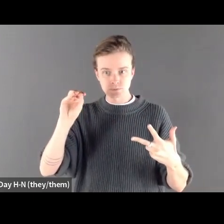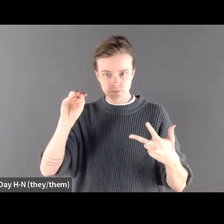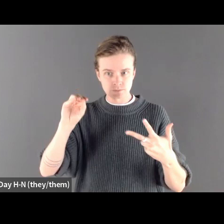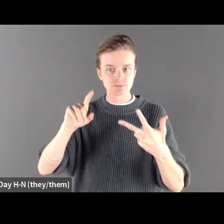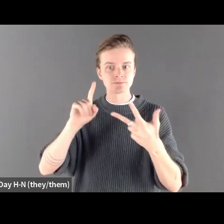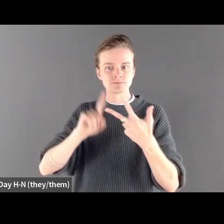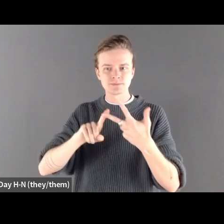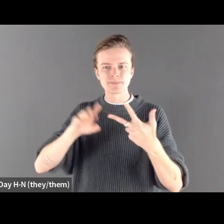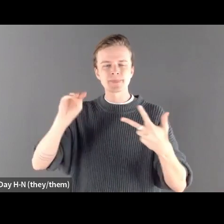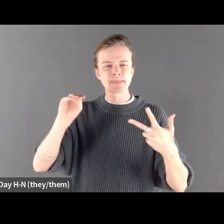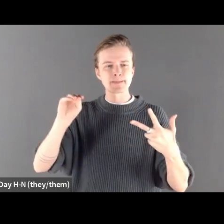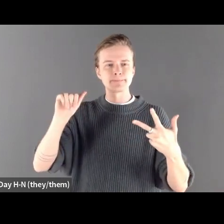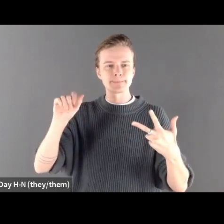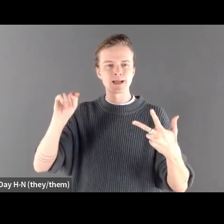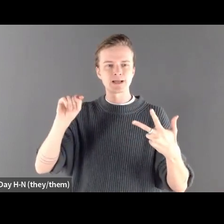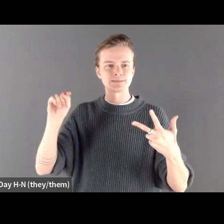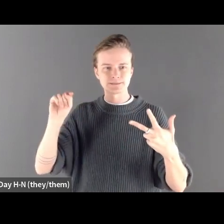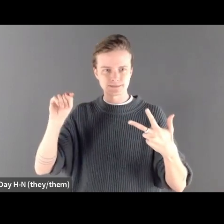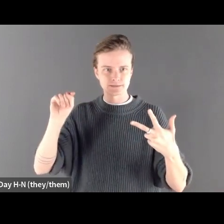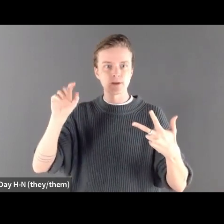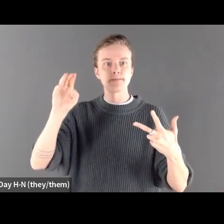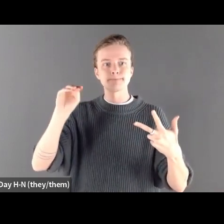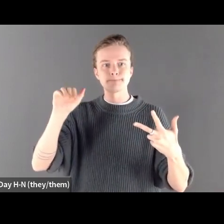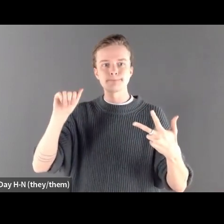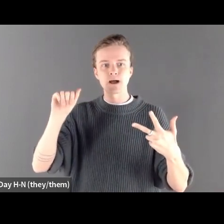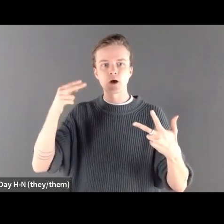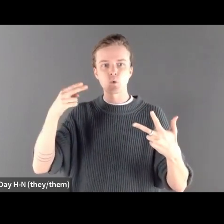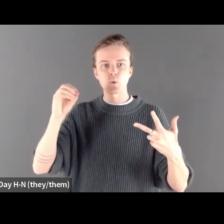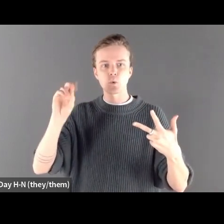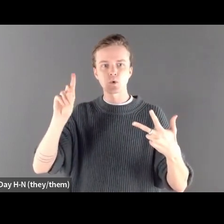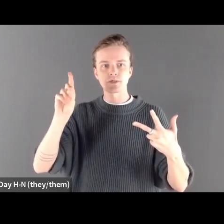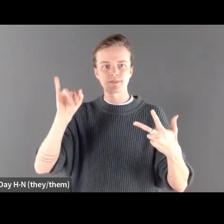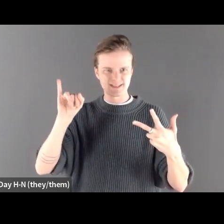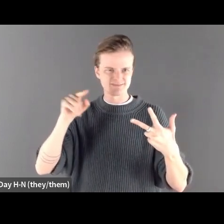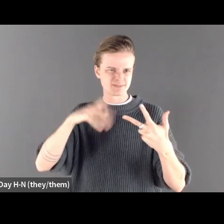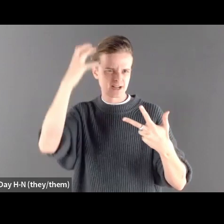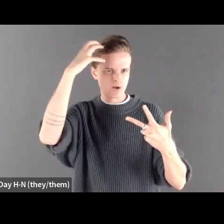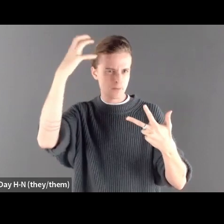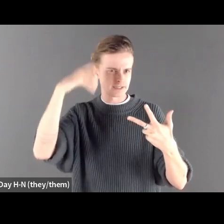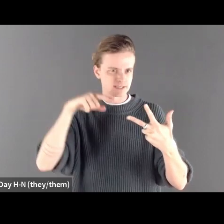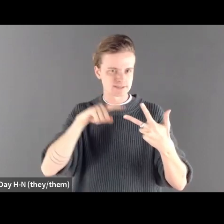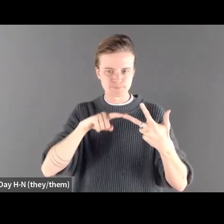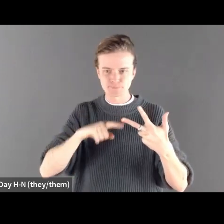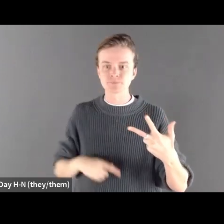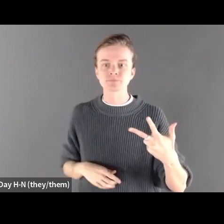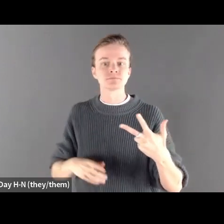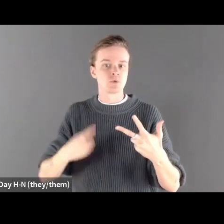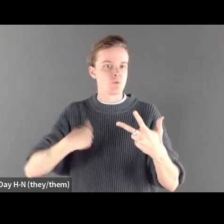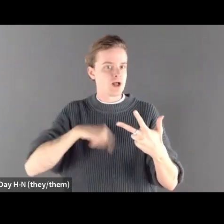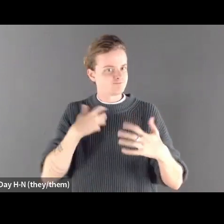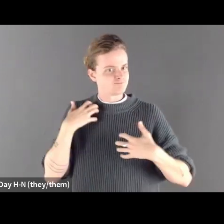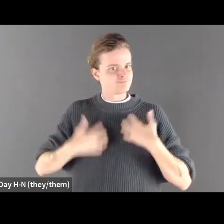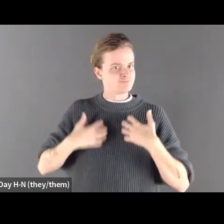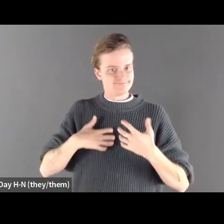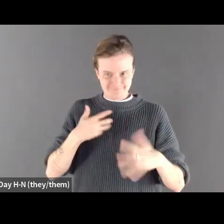from Amnesty International is coming to us from Copenhagen. So we're looking forward to what they'll be sharing with us today. And